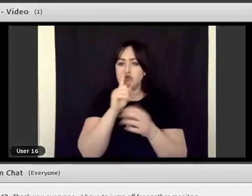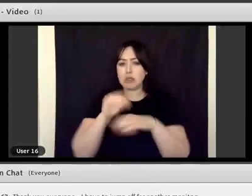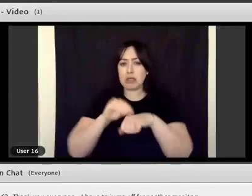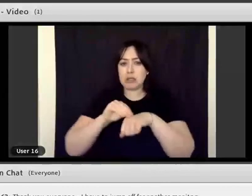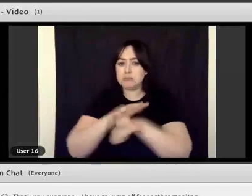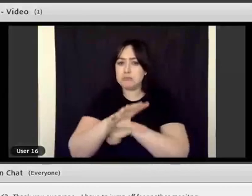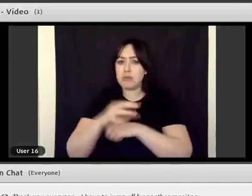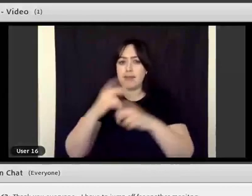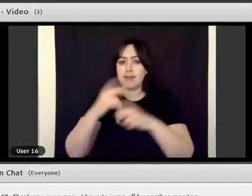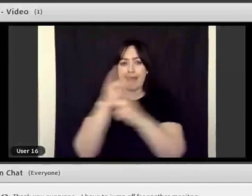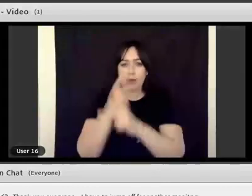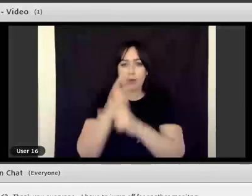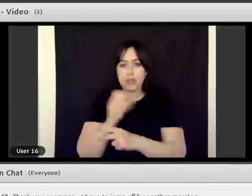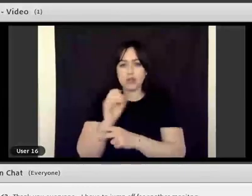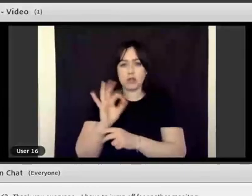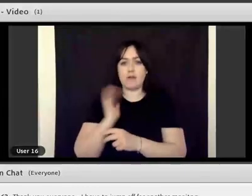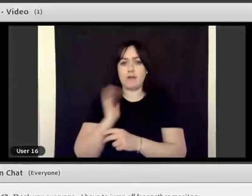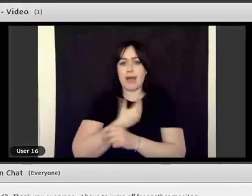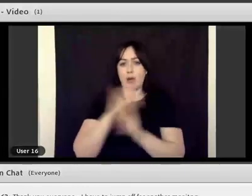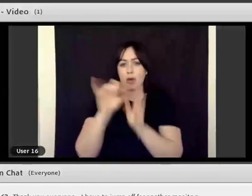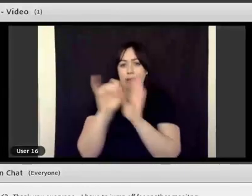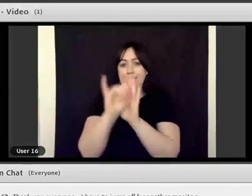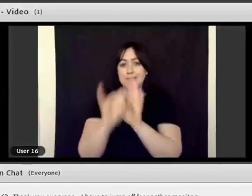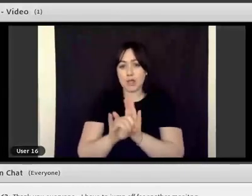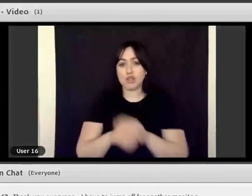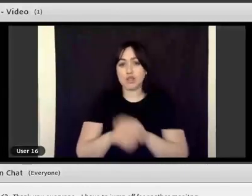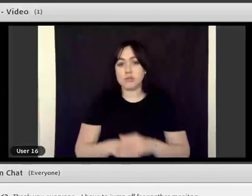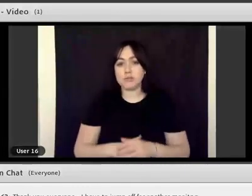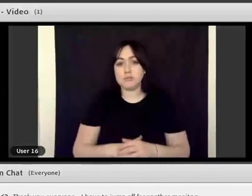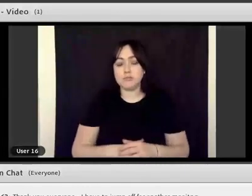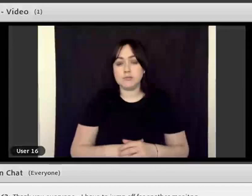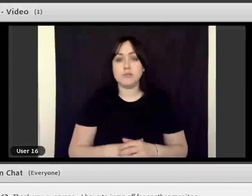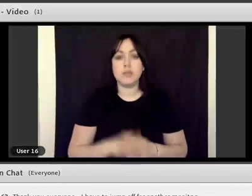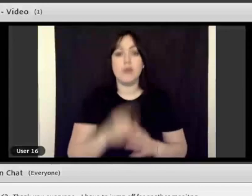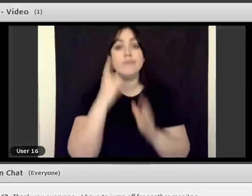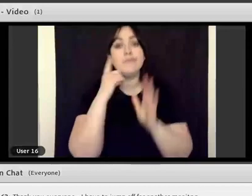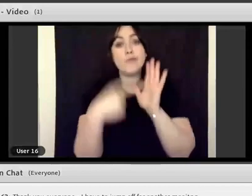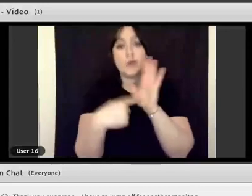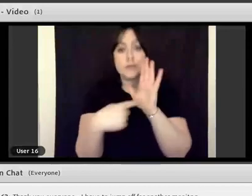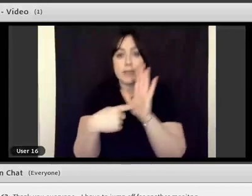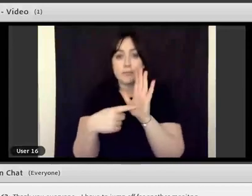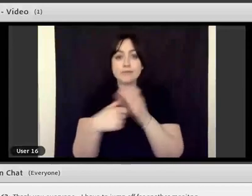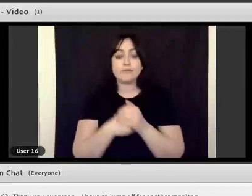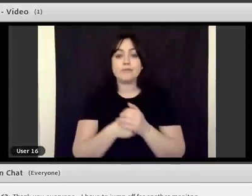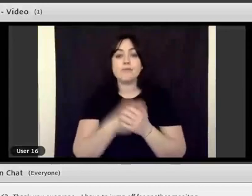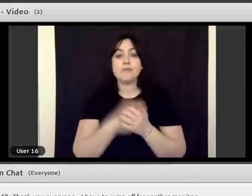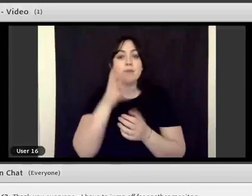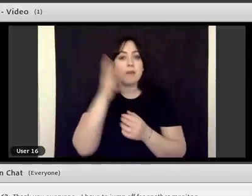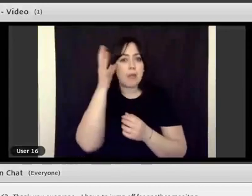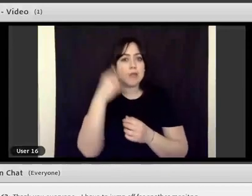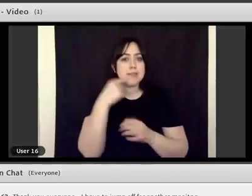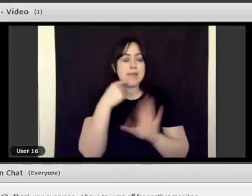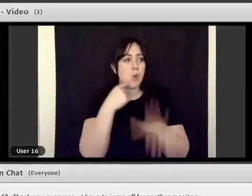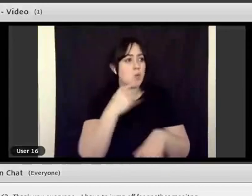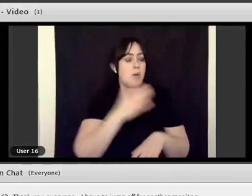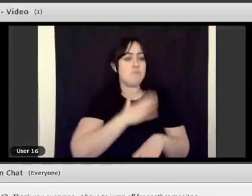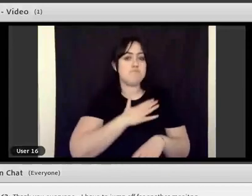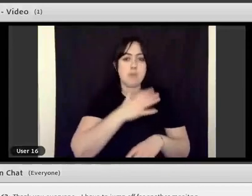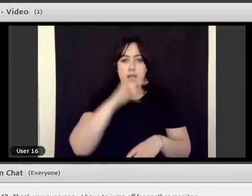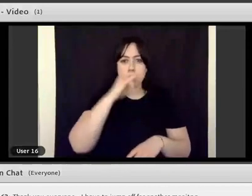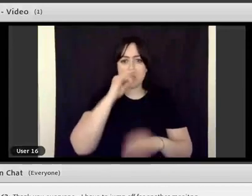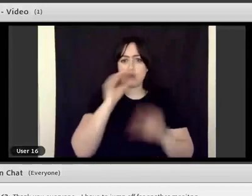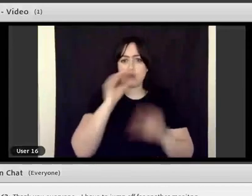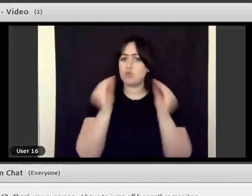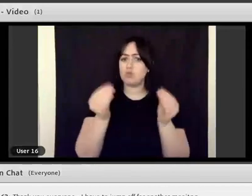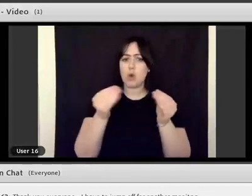our indicator. Because, for instance, parents were saying, my child does not have any